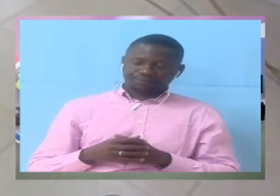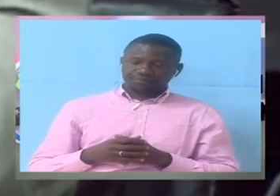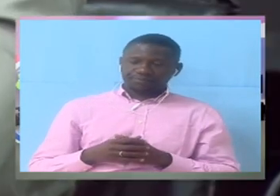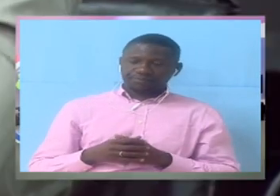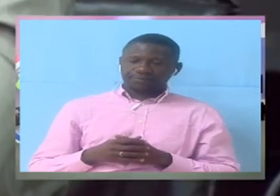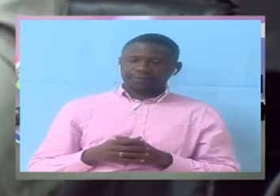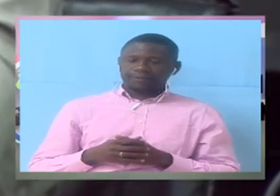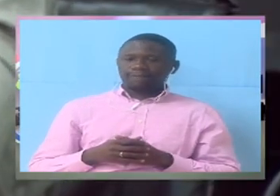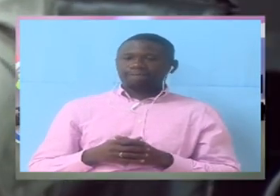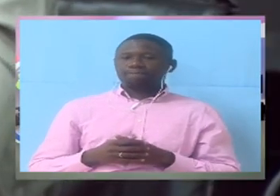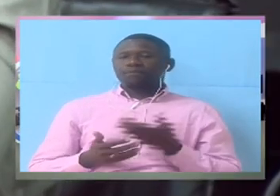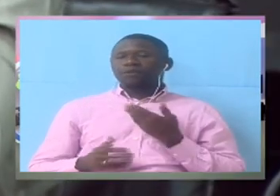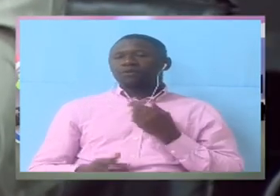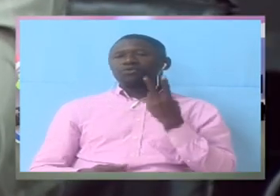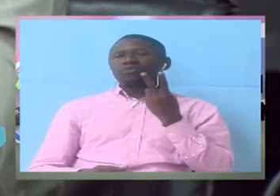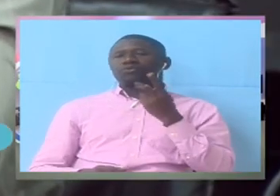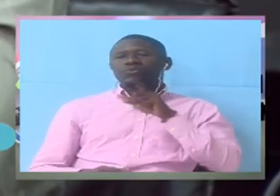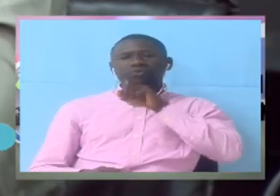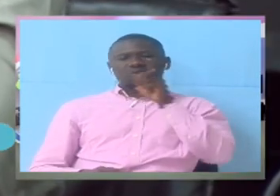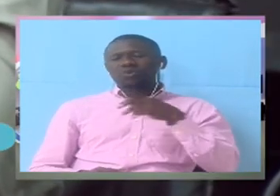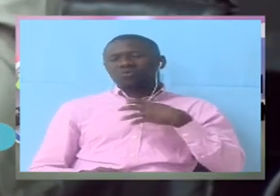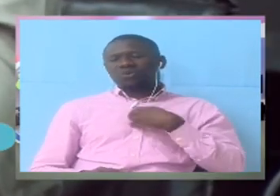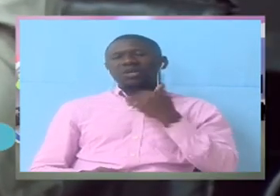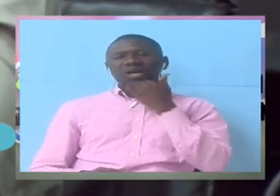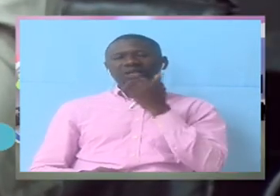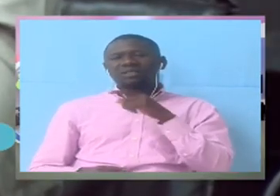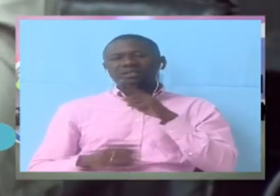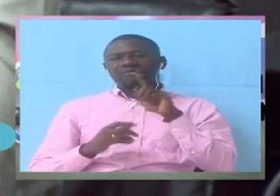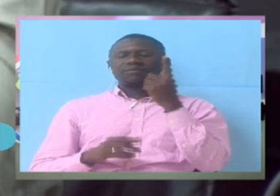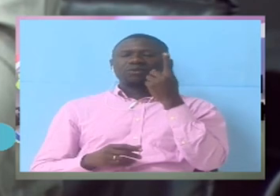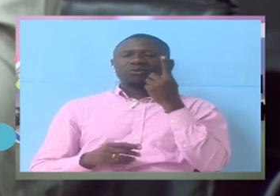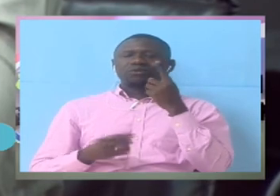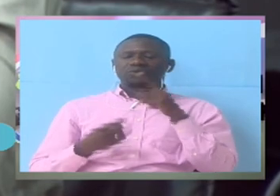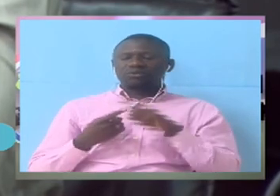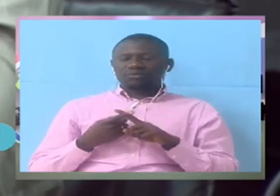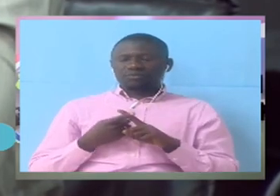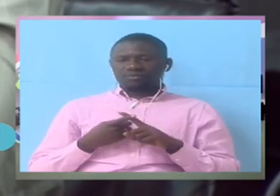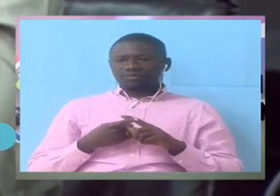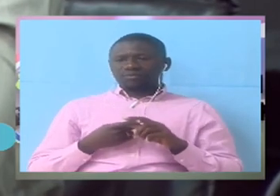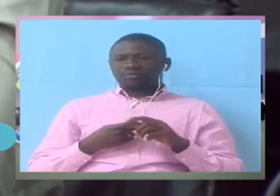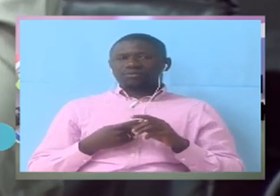I have two questions I want to ask. The first one is